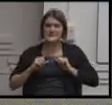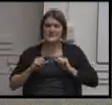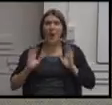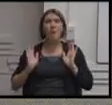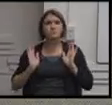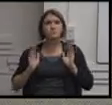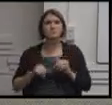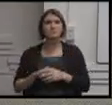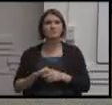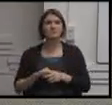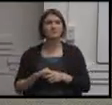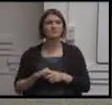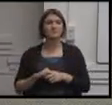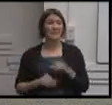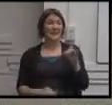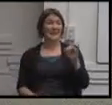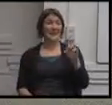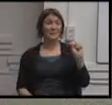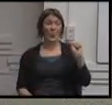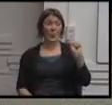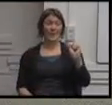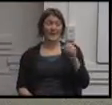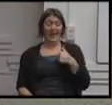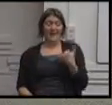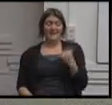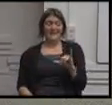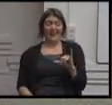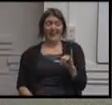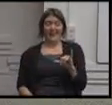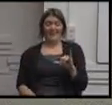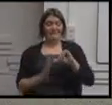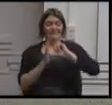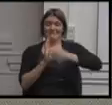that, Again, I just want to say again that